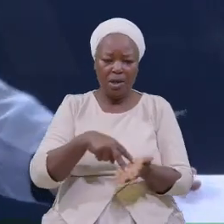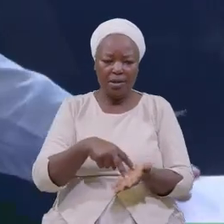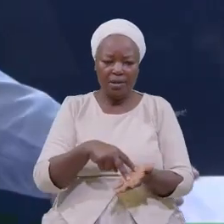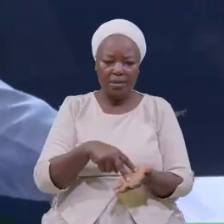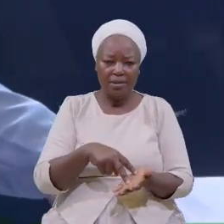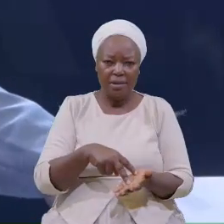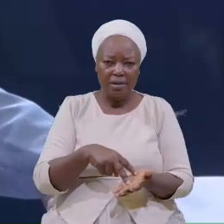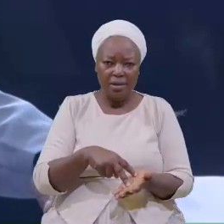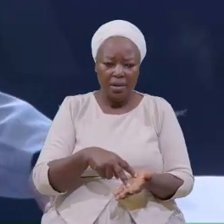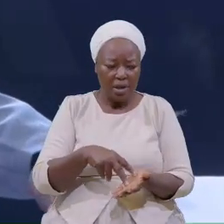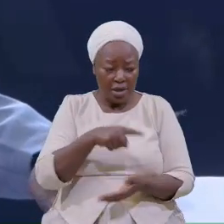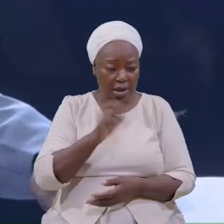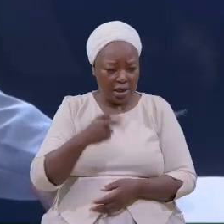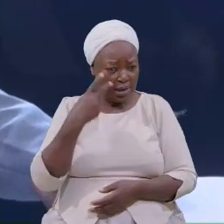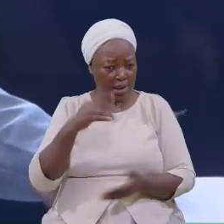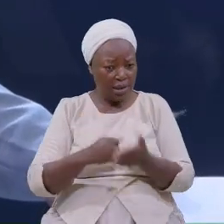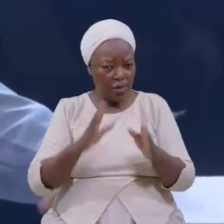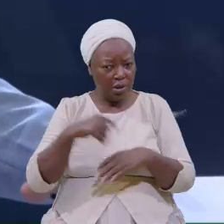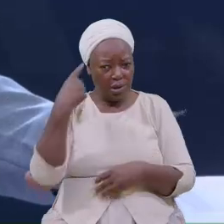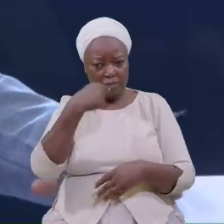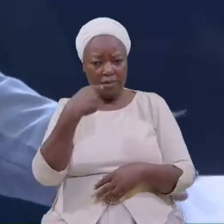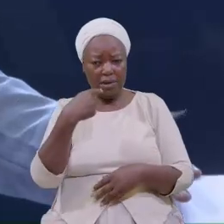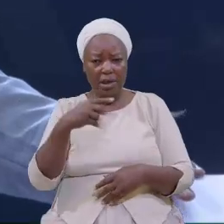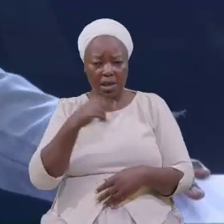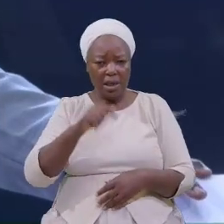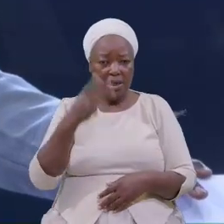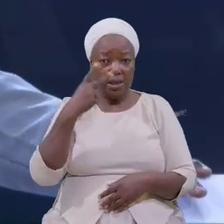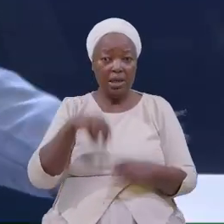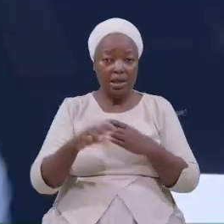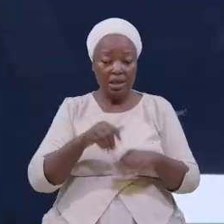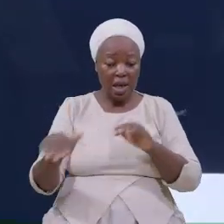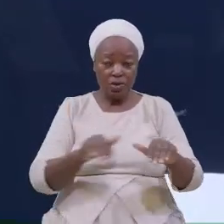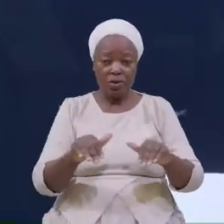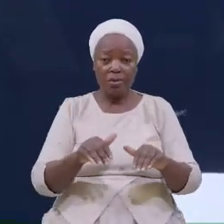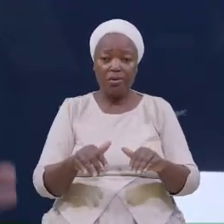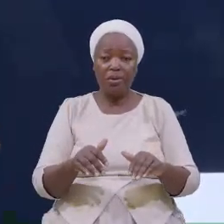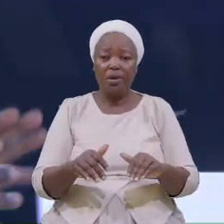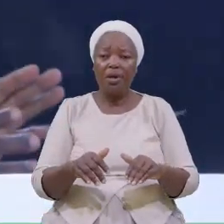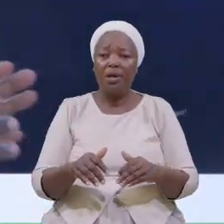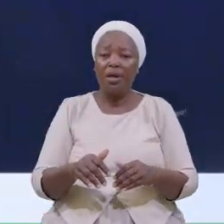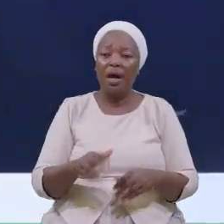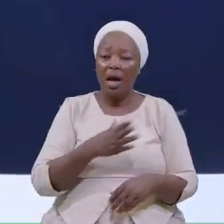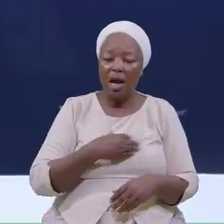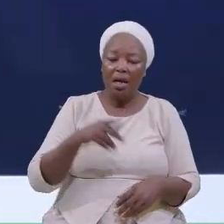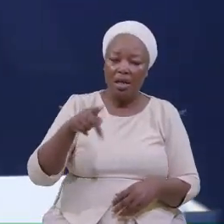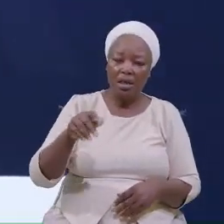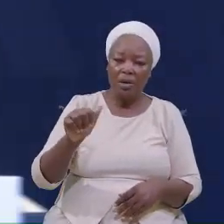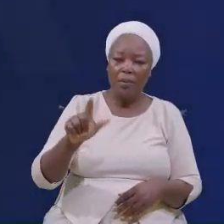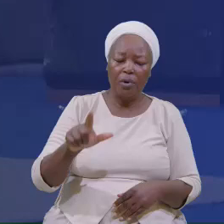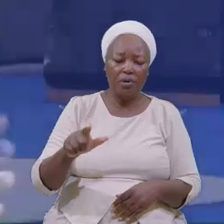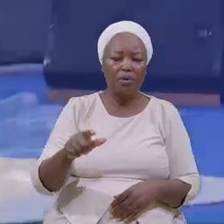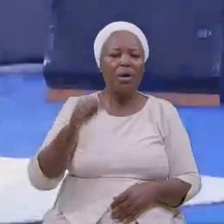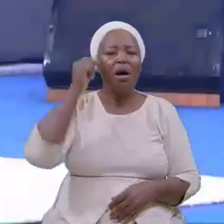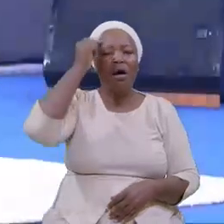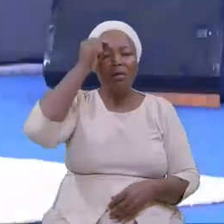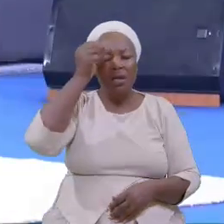He could see it on his face. He could see it in his action. And Paul perceived